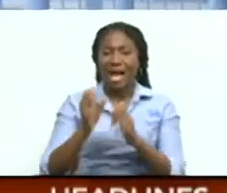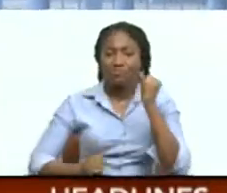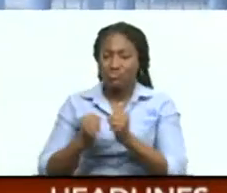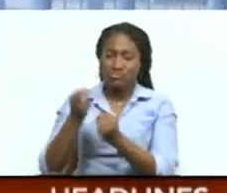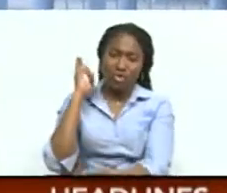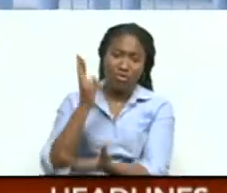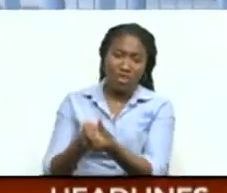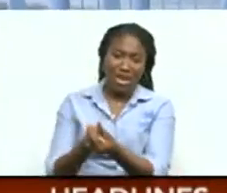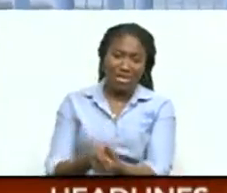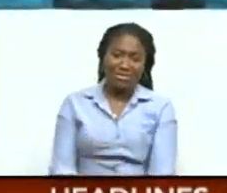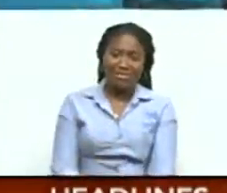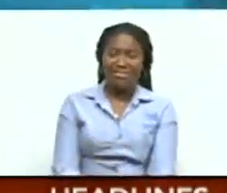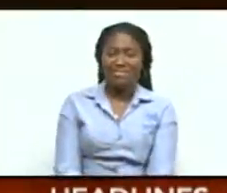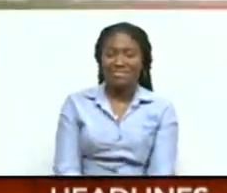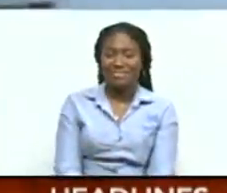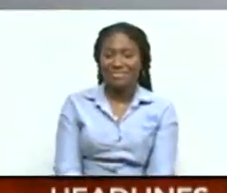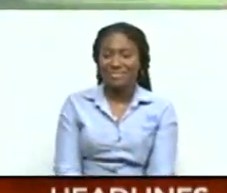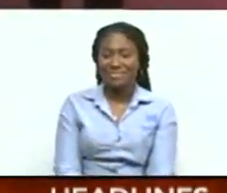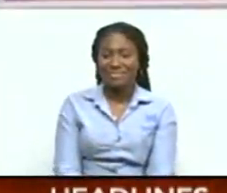relay.